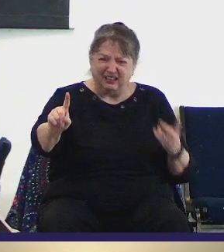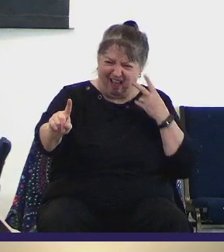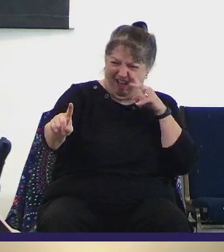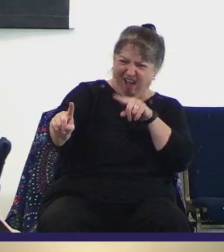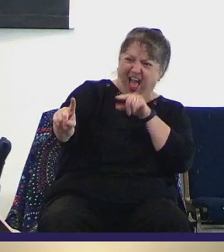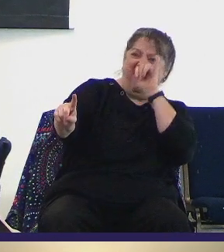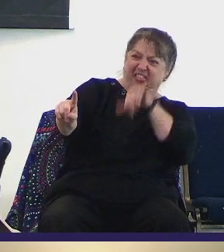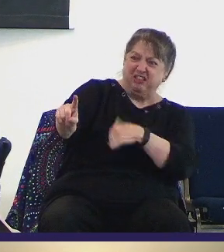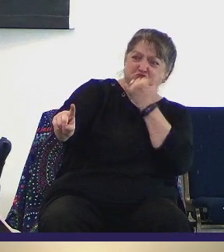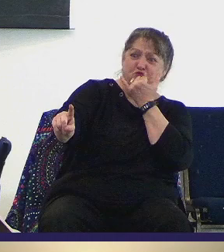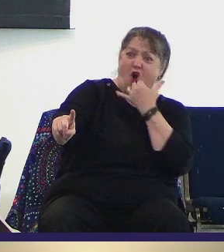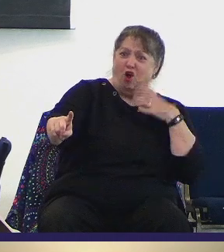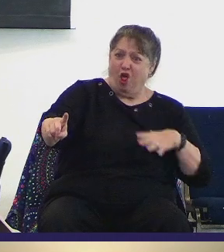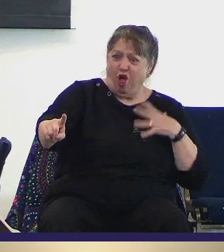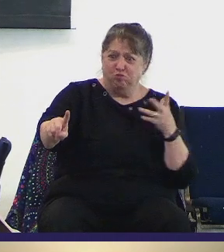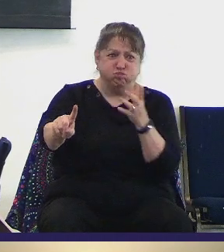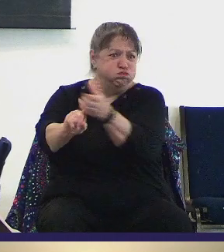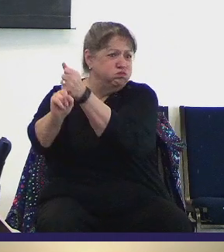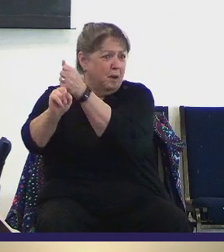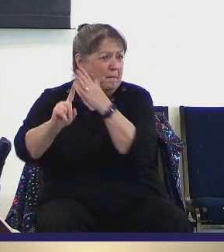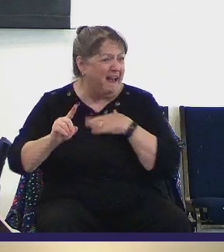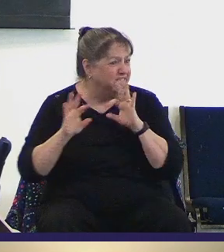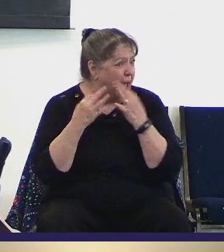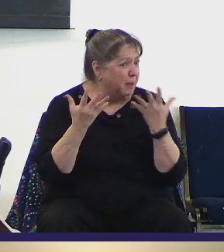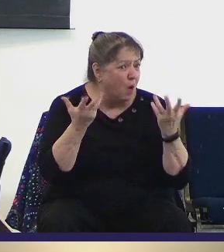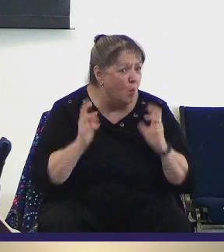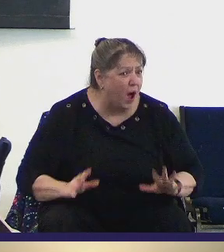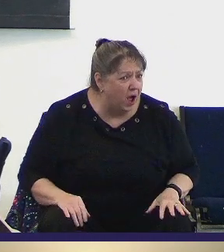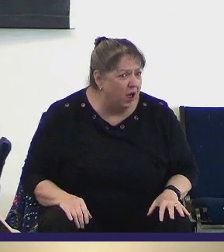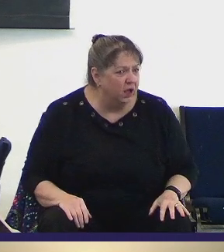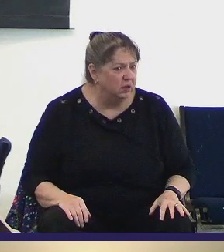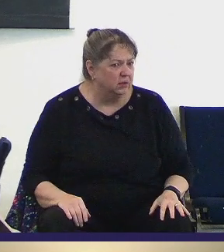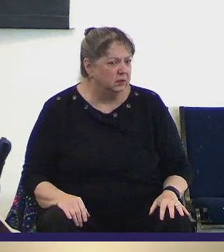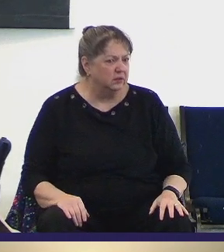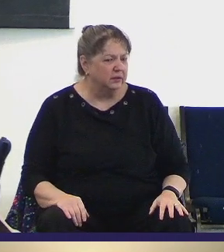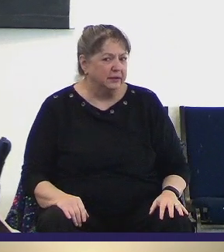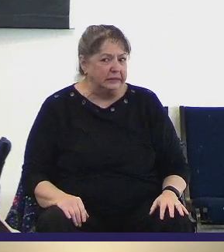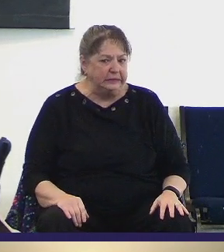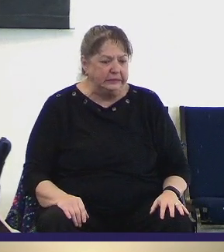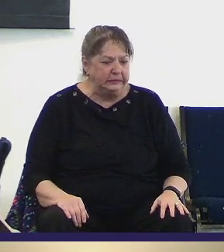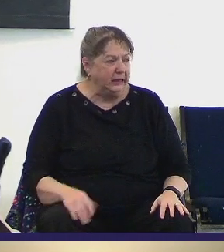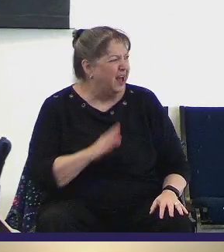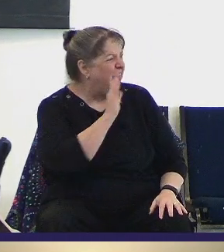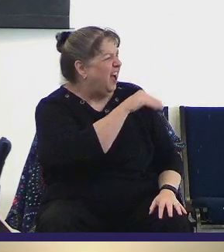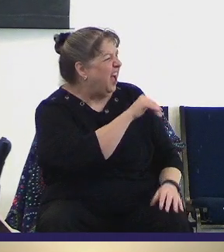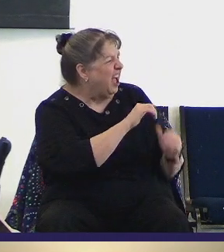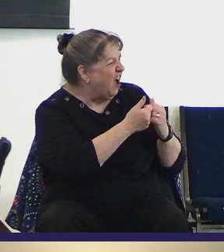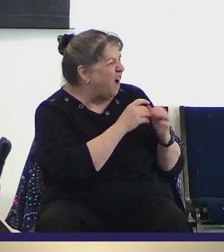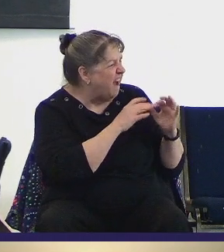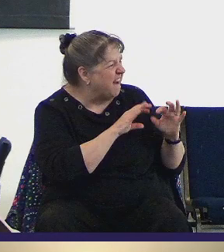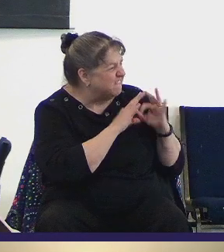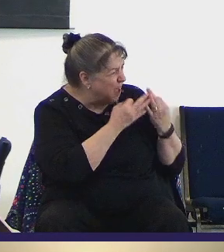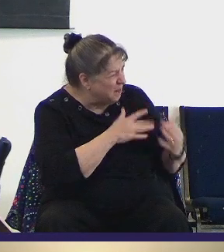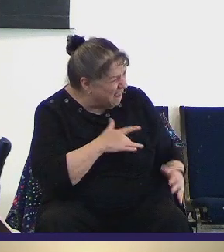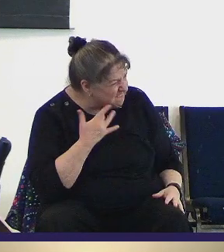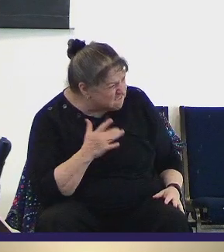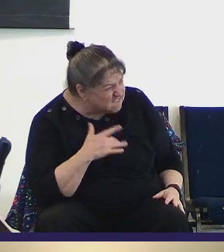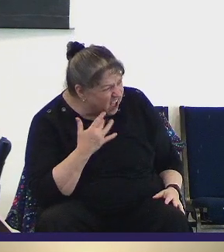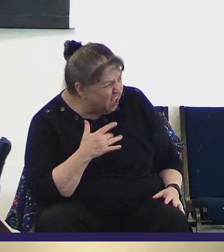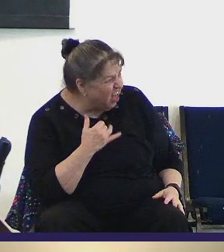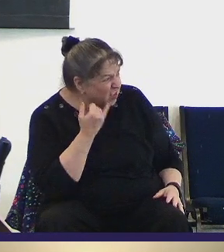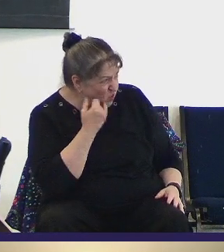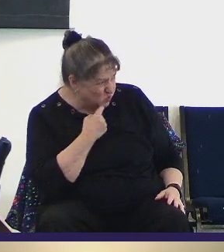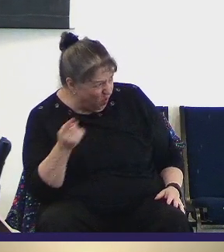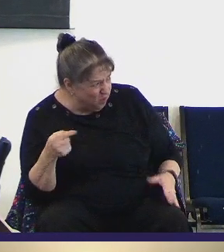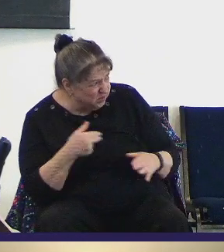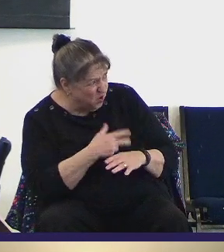of me that I stole it? How did they feel when you told them it was stolen? Well, they wish they wouldn't have gotten it.